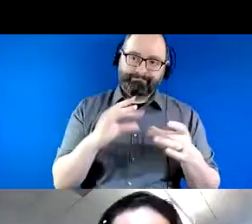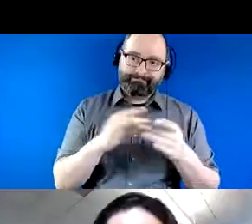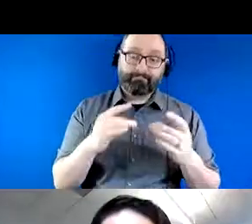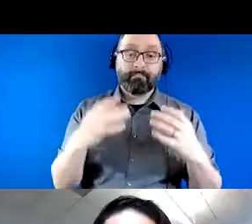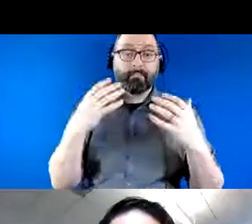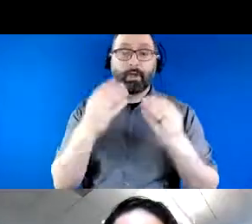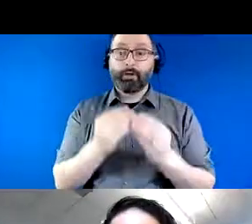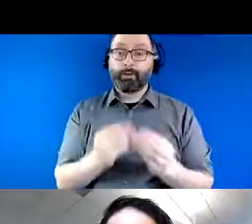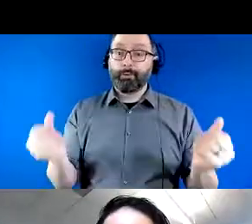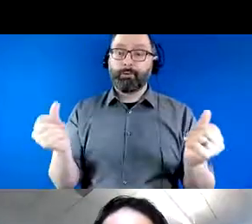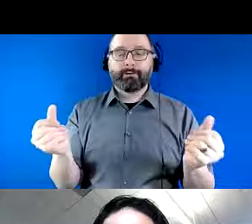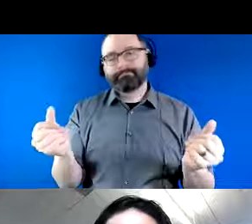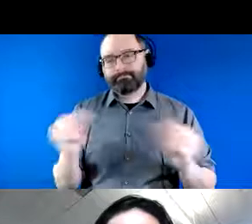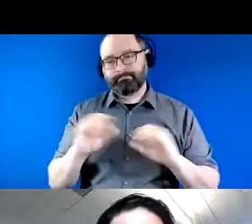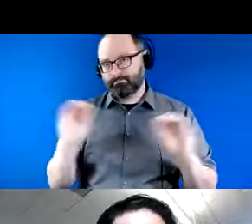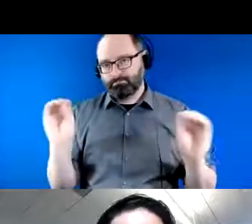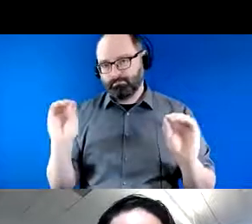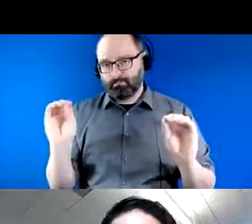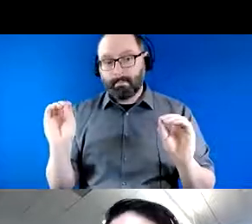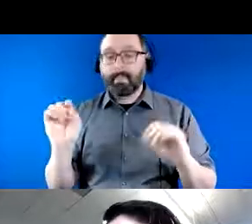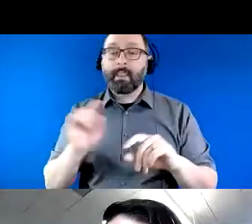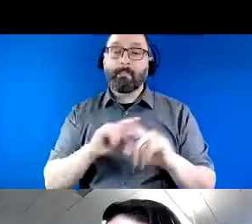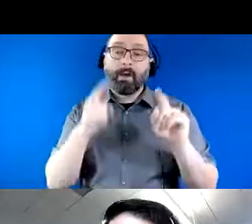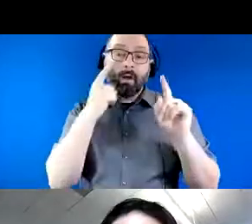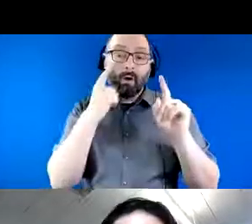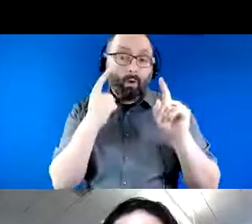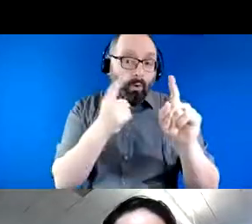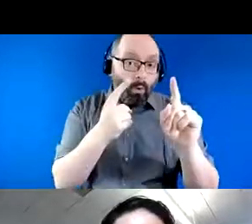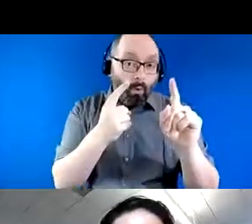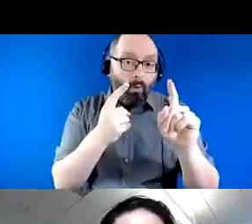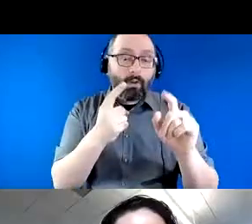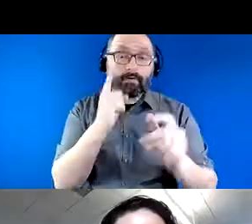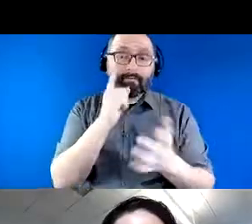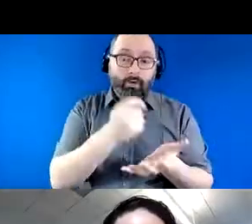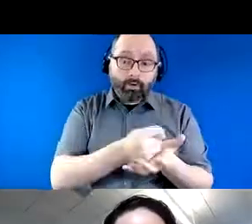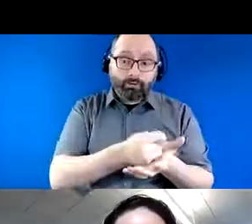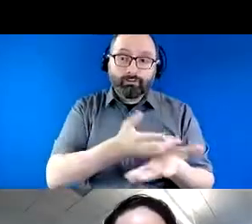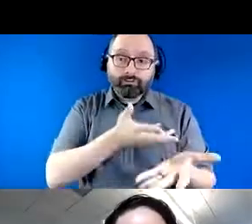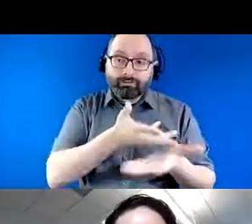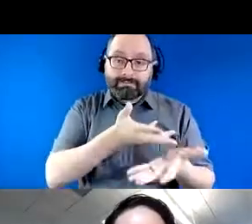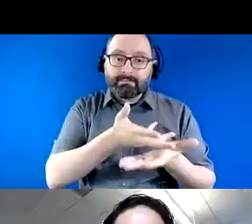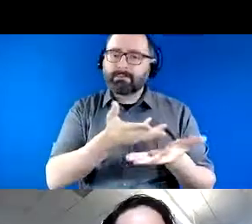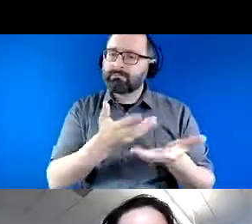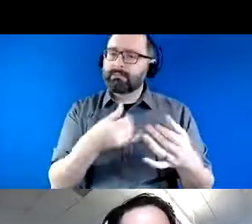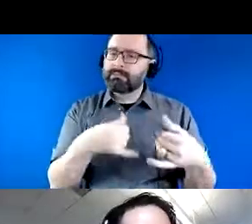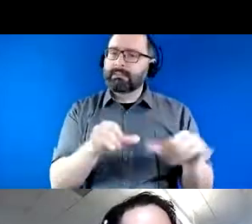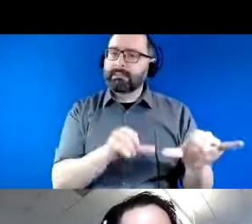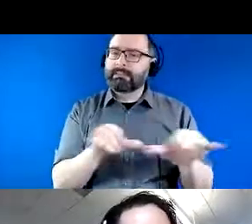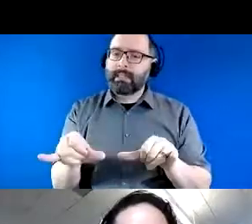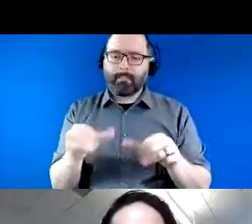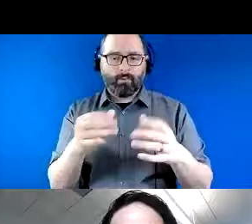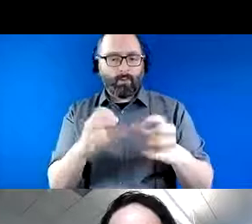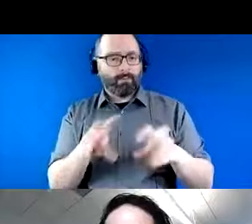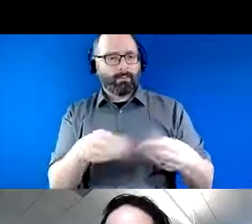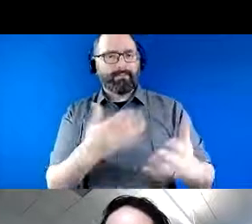cure, but the goals of treatment remain the same. We want to provide the best